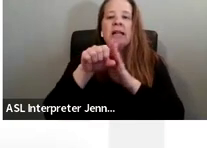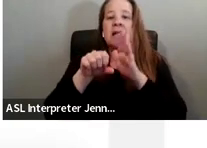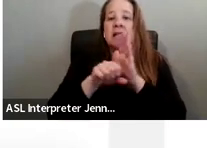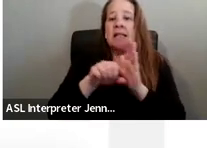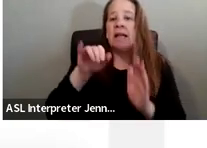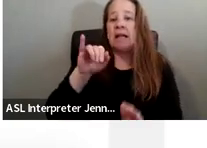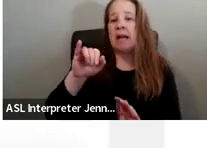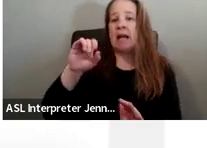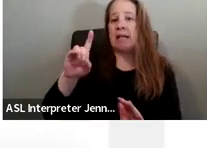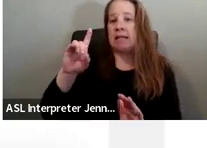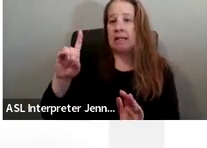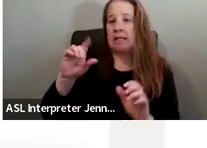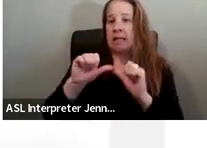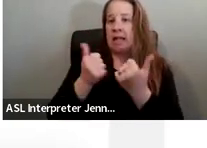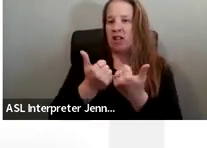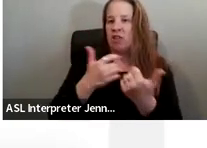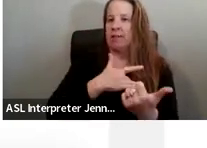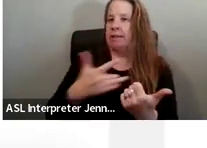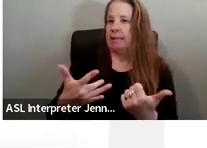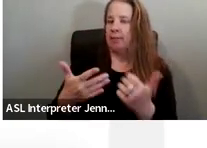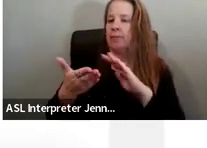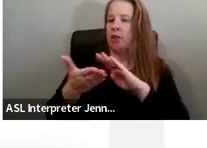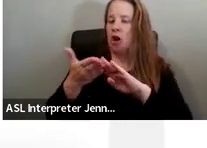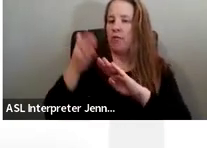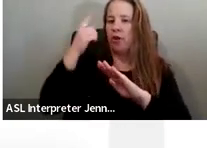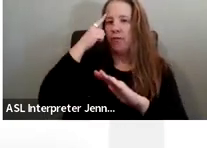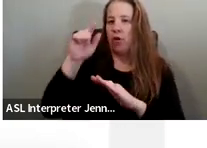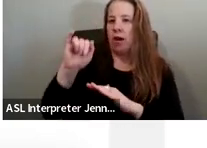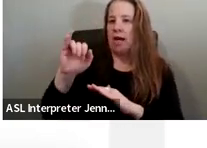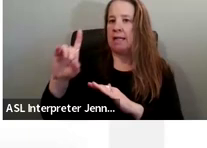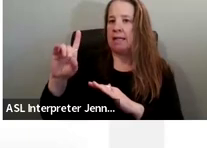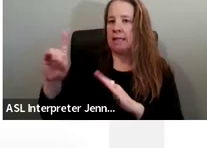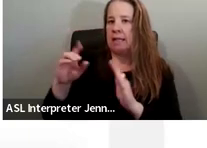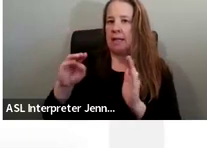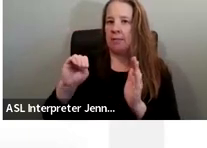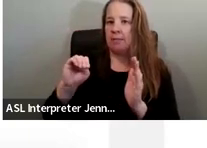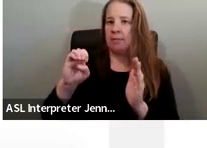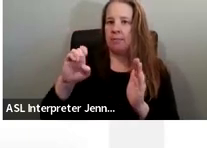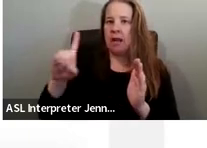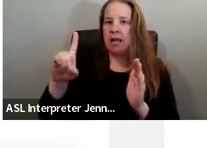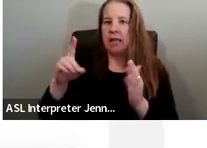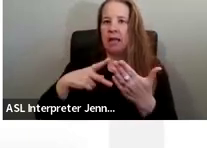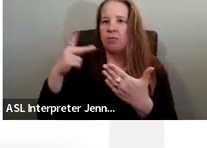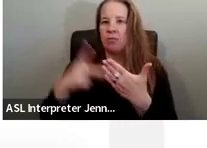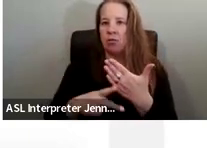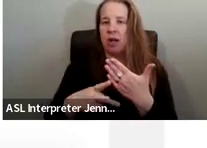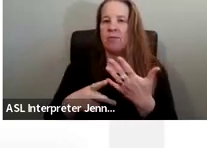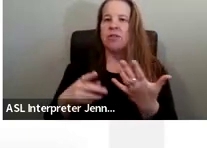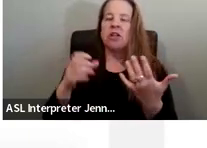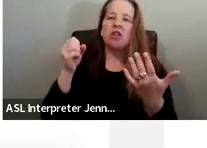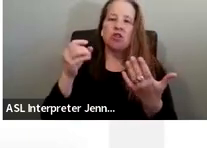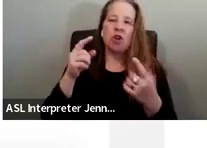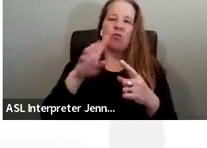are often the operating agencies for state IDD Medicaid programs when it comes to some of the